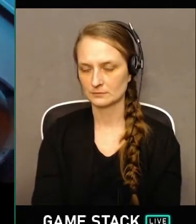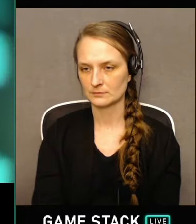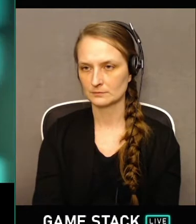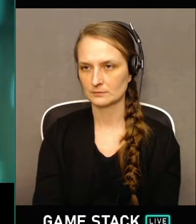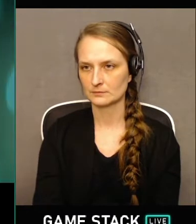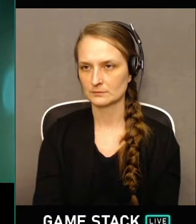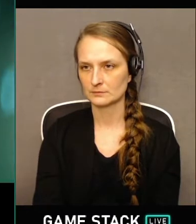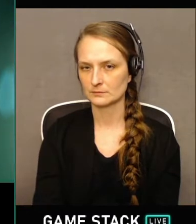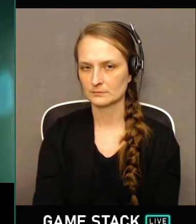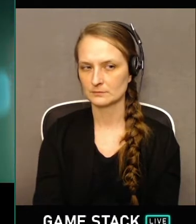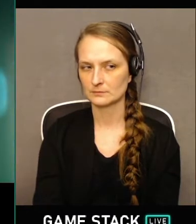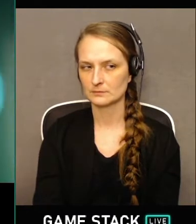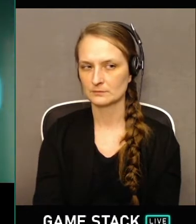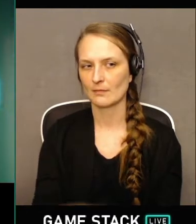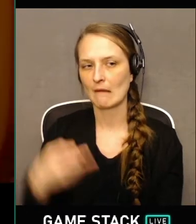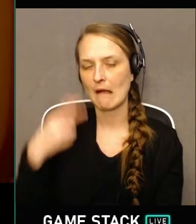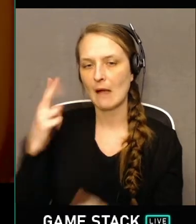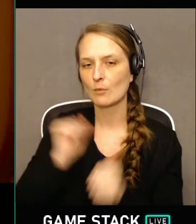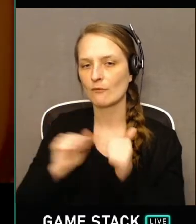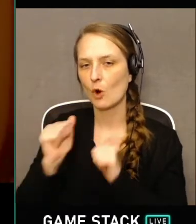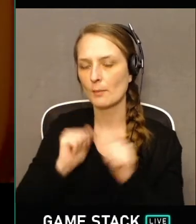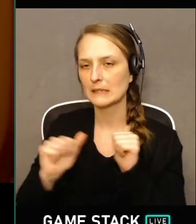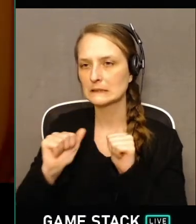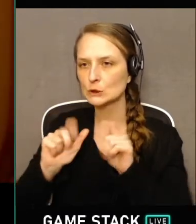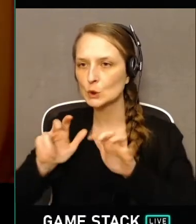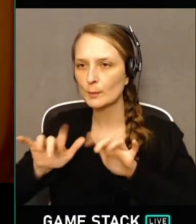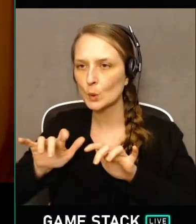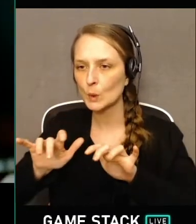With high-performance computing,